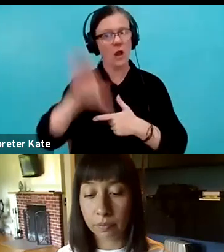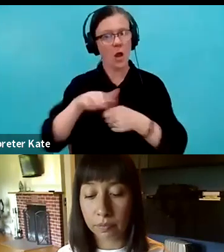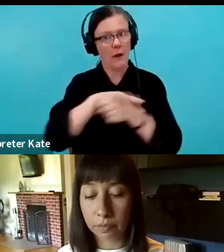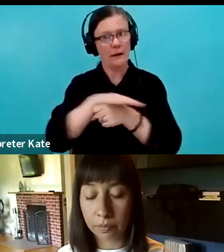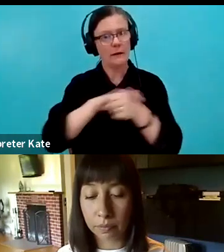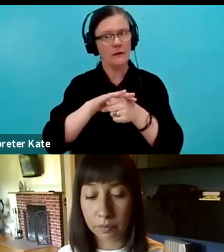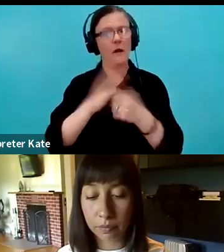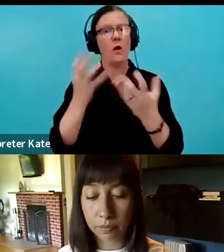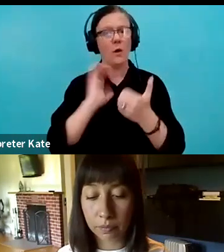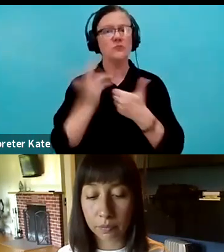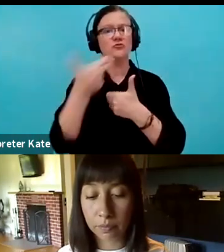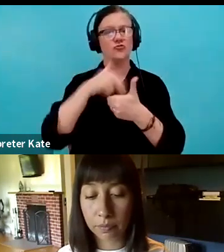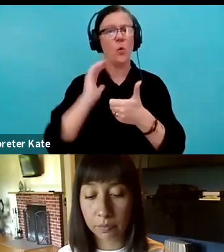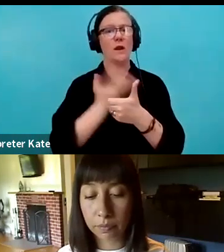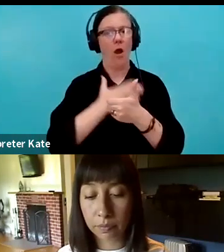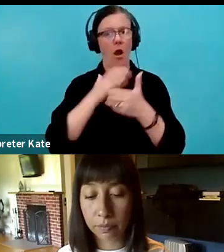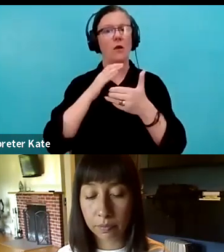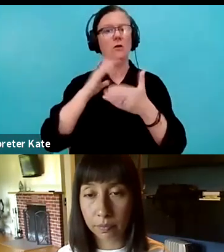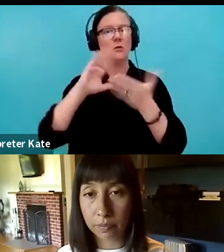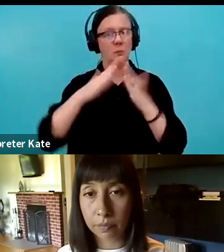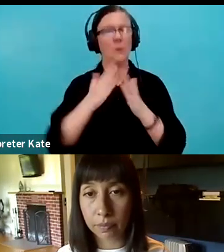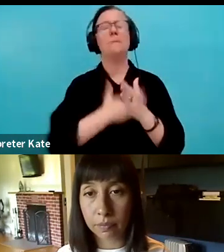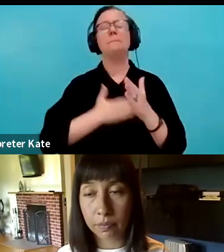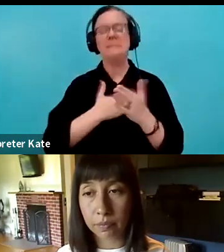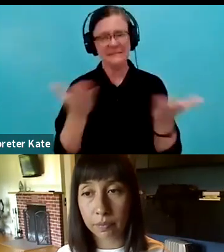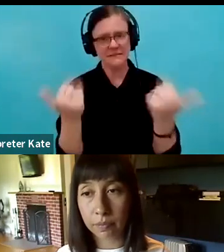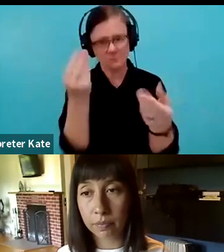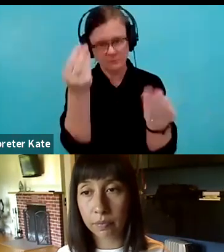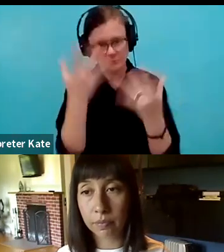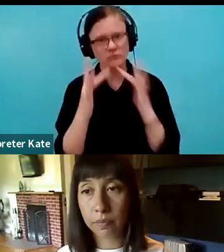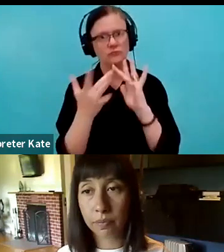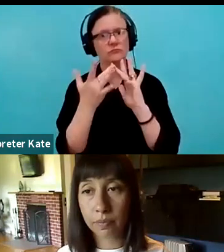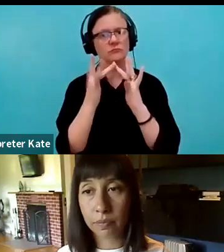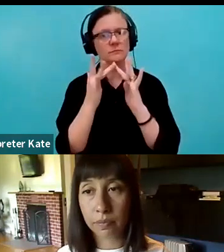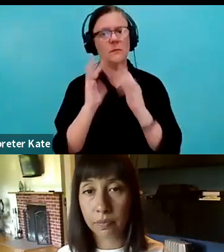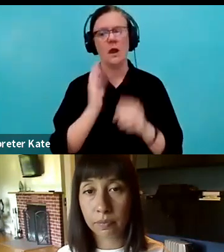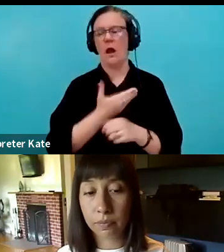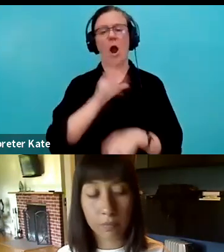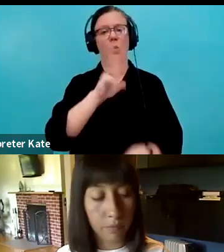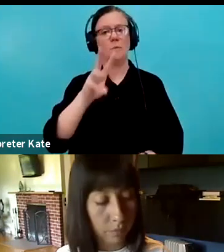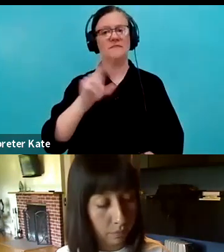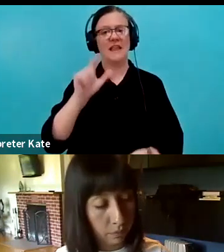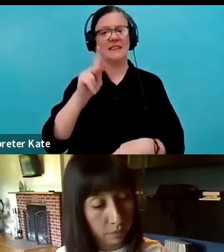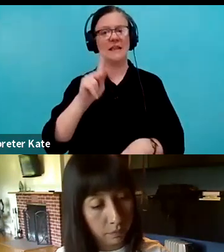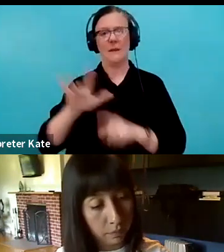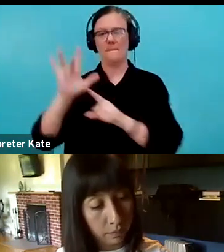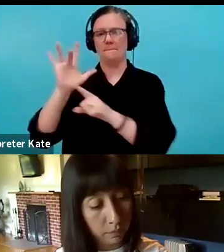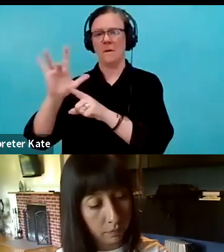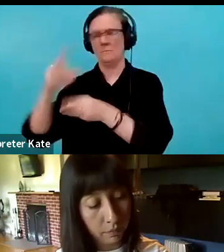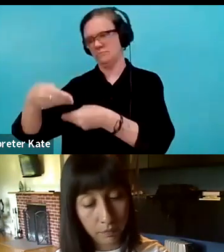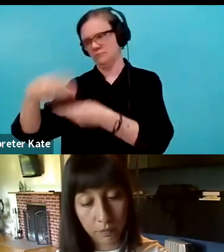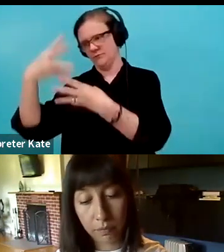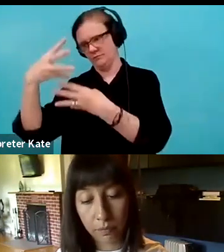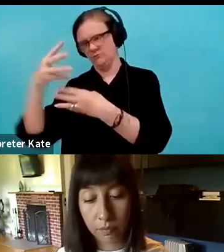interested in joining our community, we want to hear from you. In the chat box, we will put a link to our website and how you can apply to become a